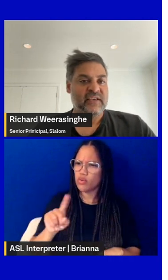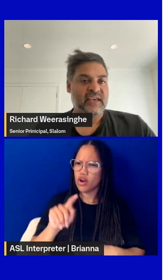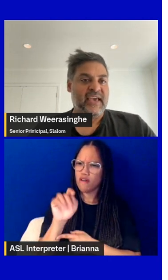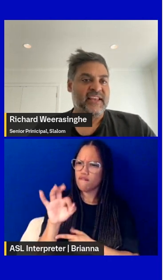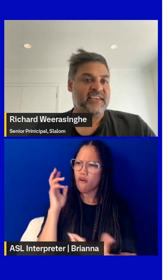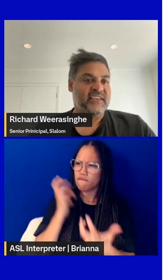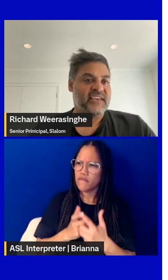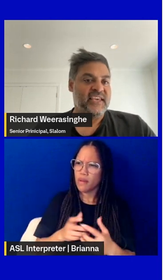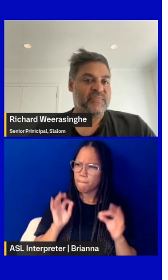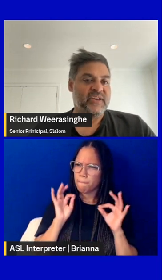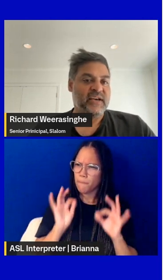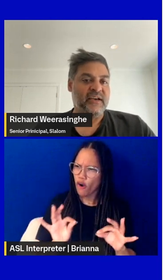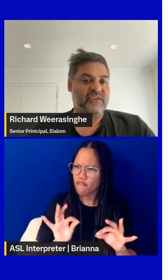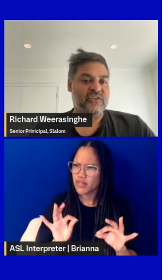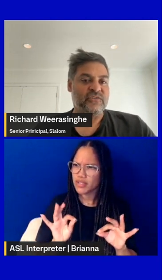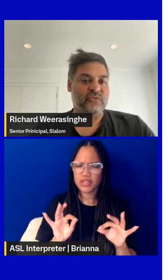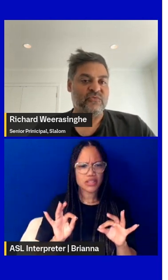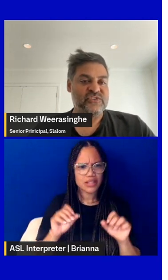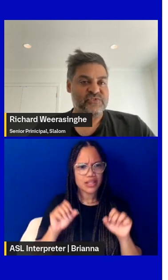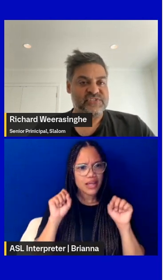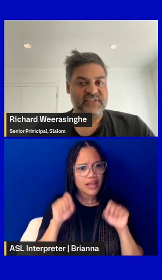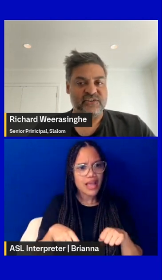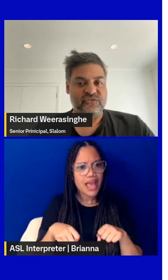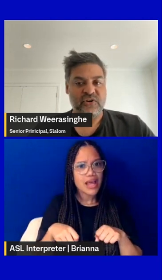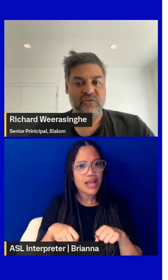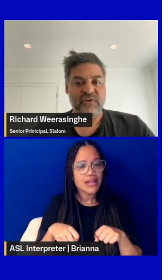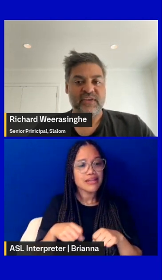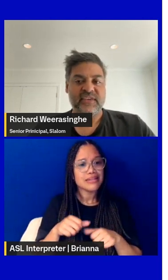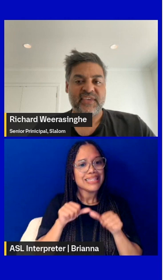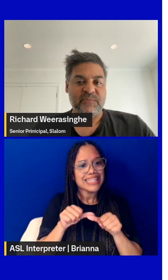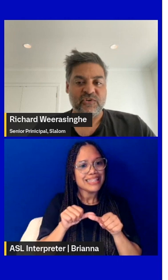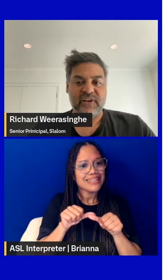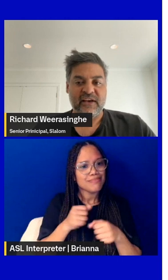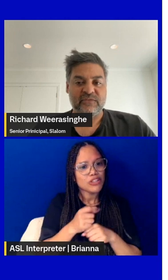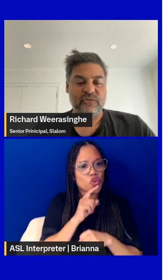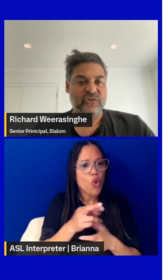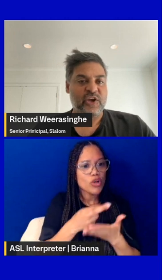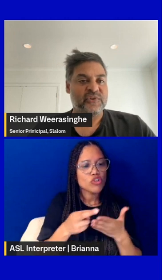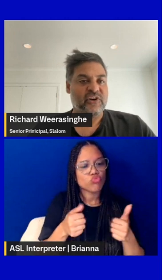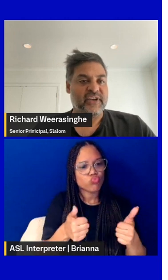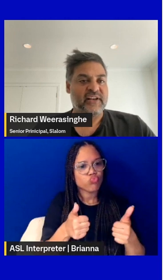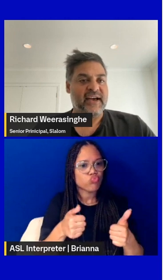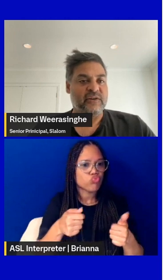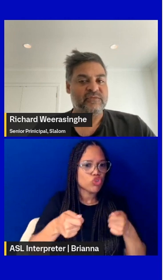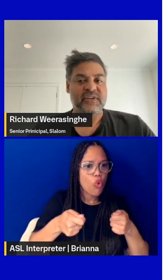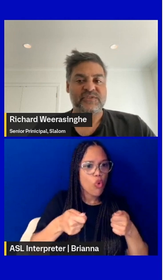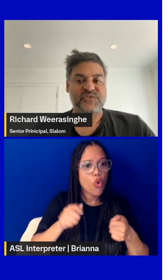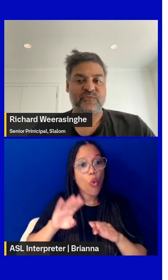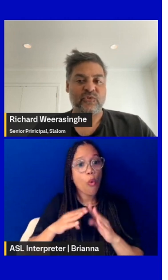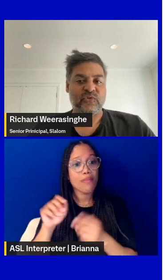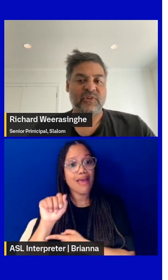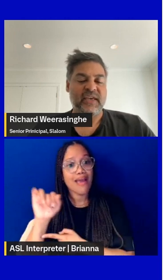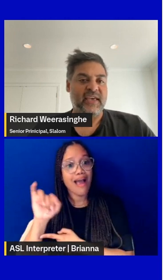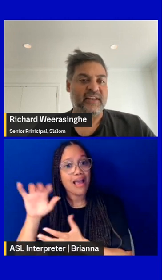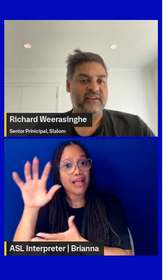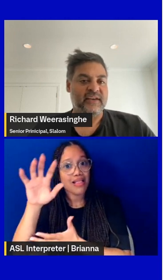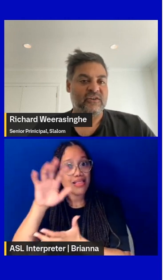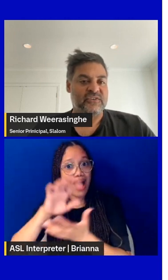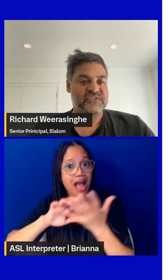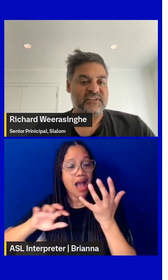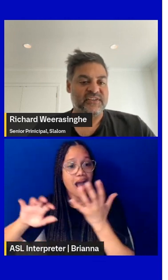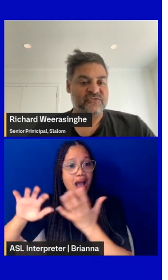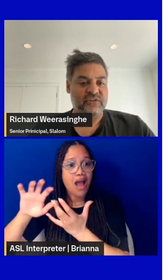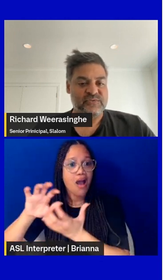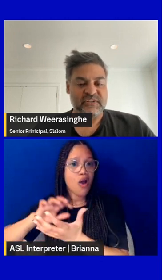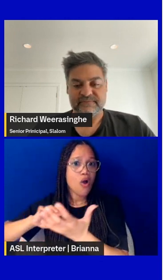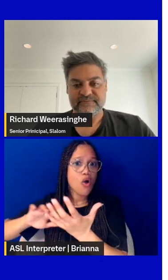fit, and it can keep your resources under control, keep your cloud or your OpenAI cloud sprawl and